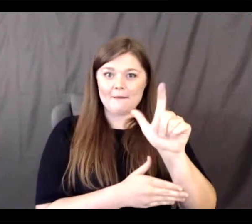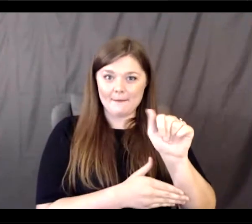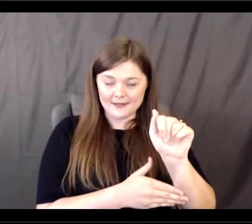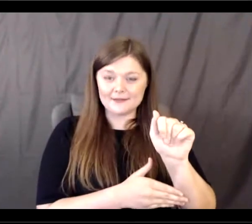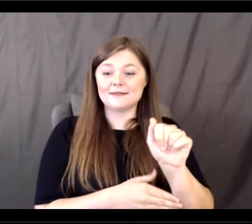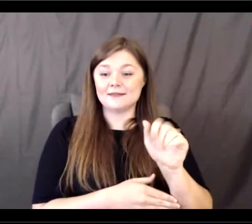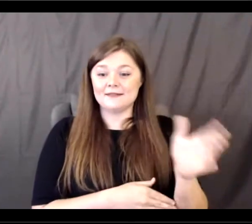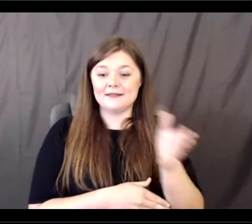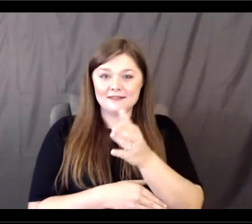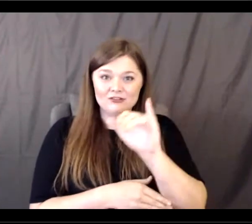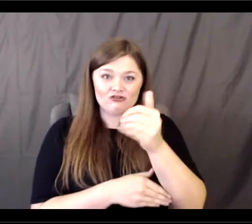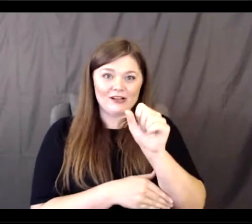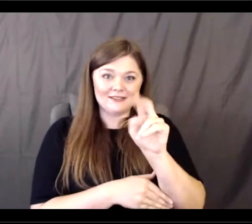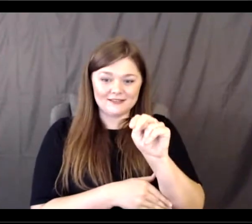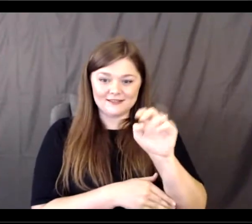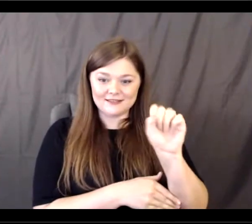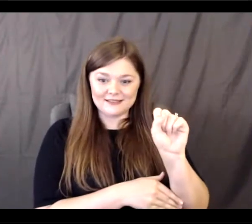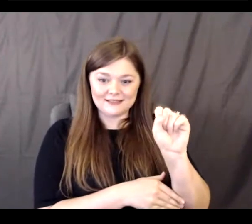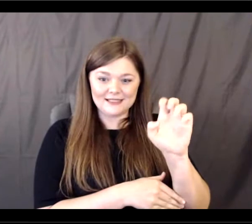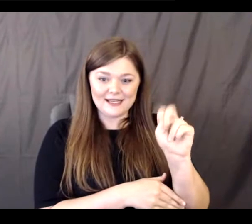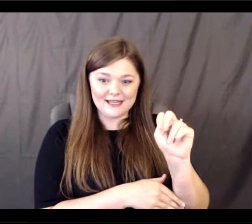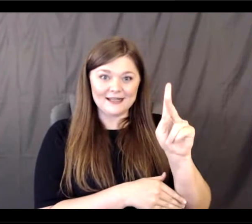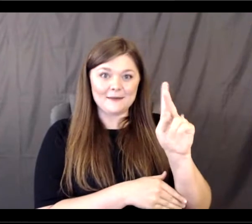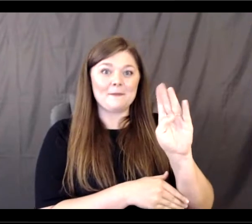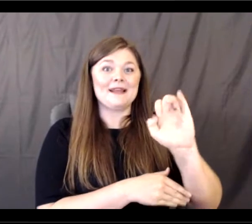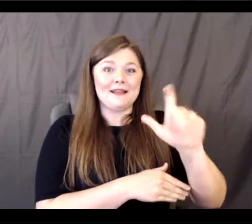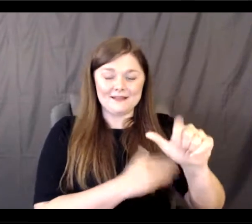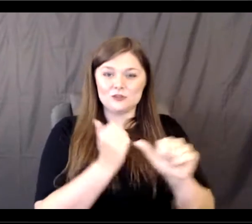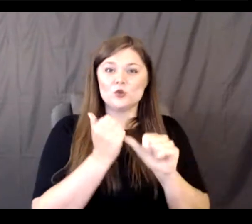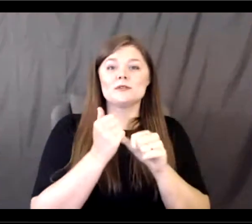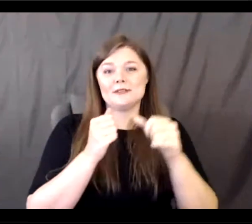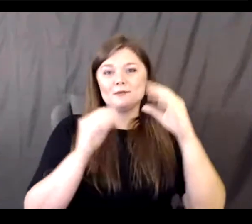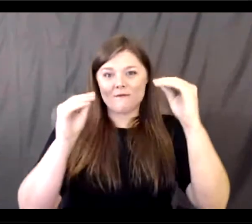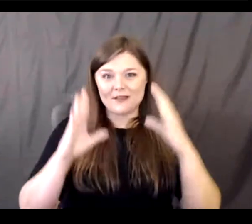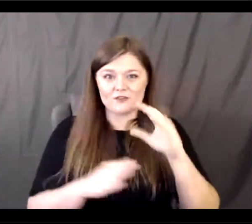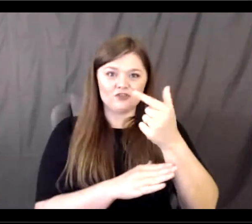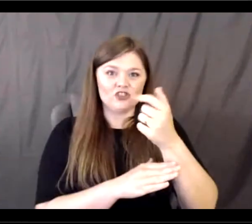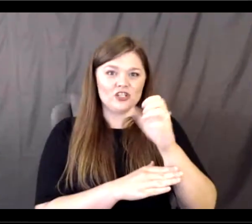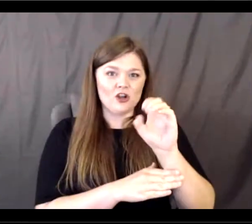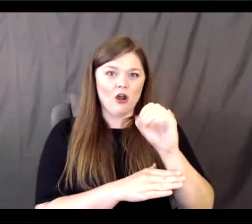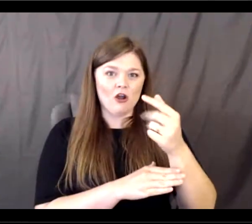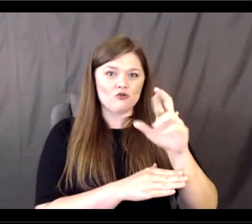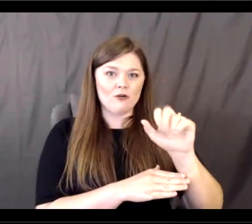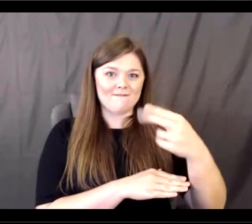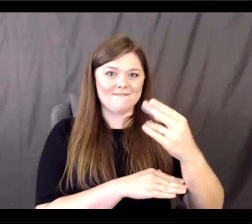Jason Senkbeil is associate professor of geography at the University of Alabama.